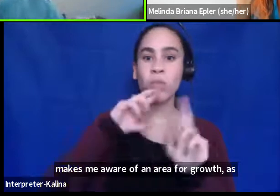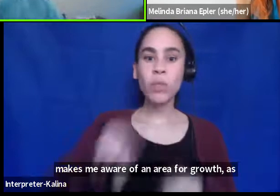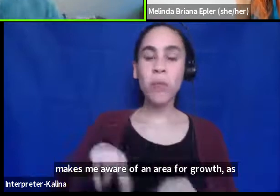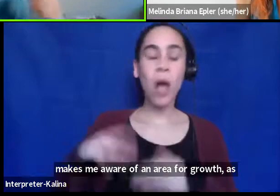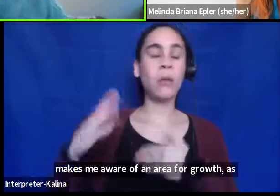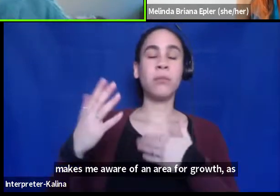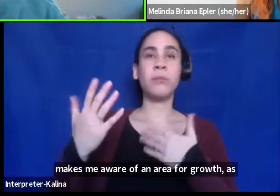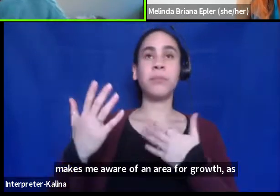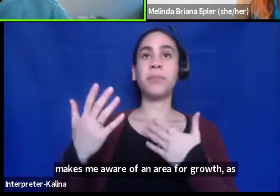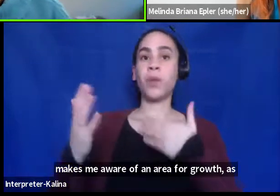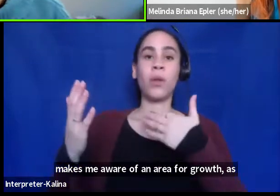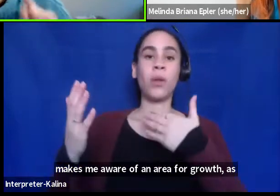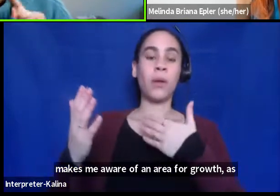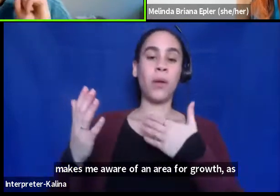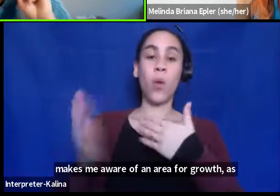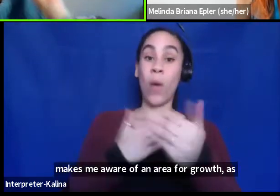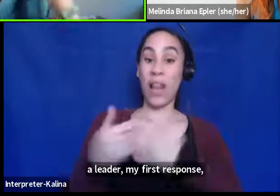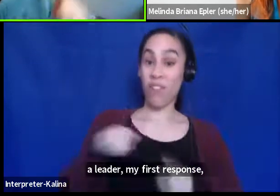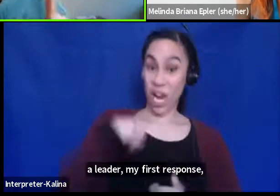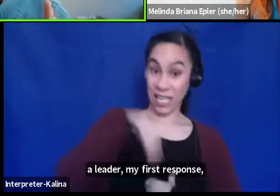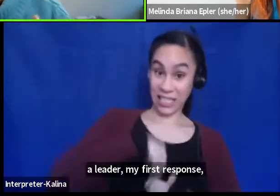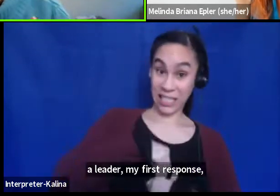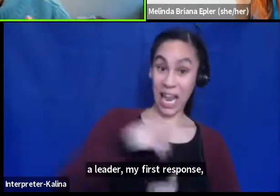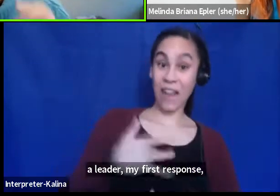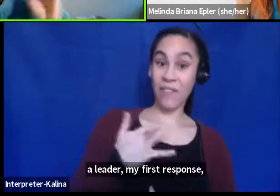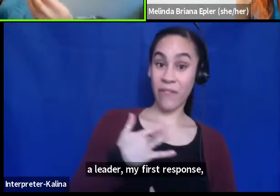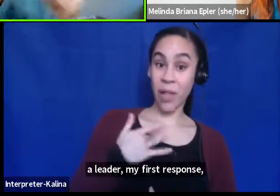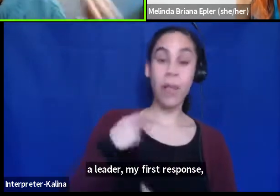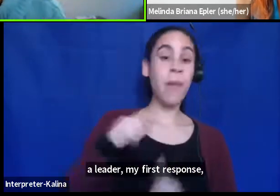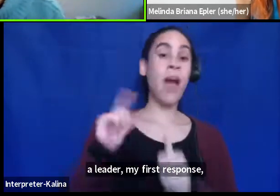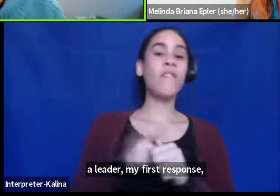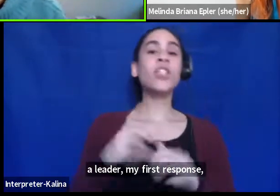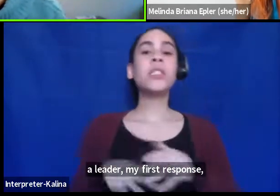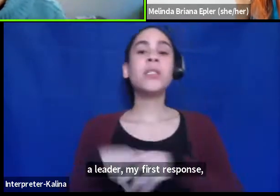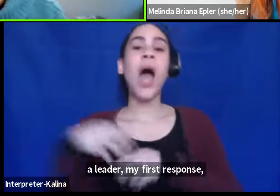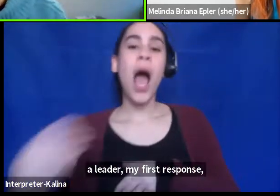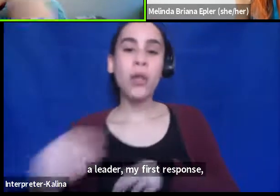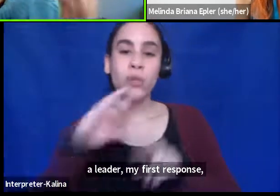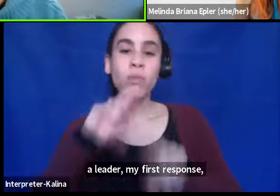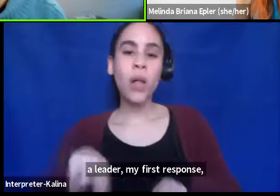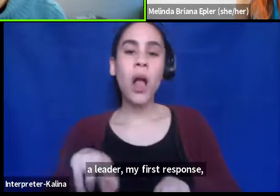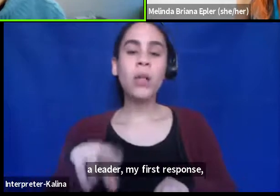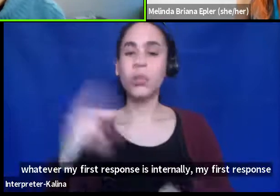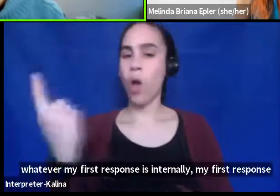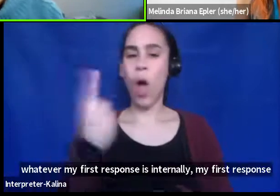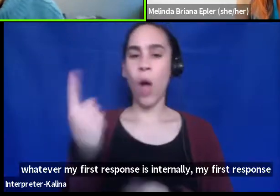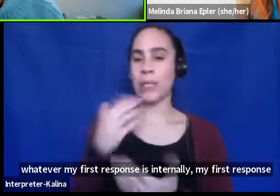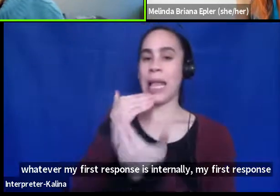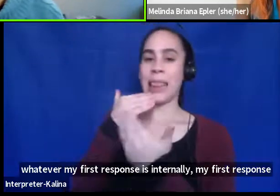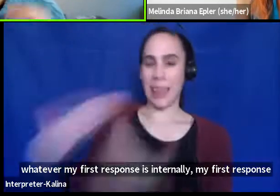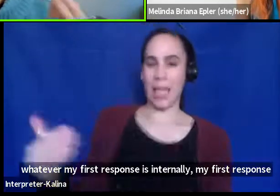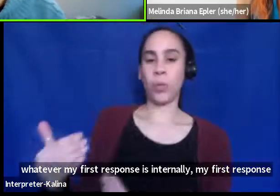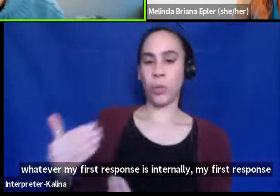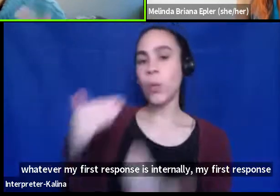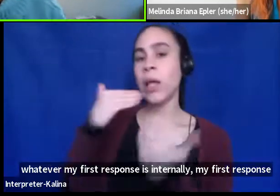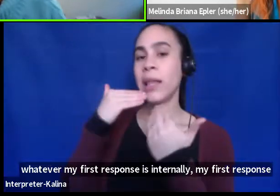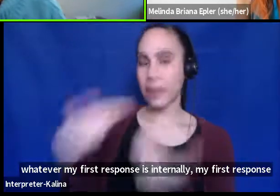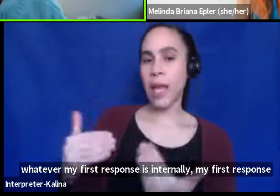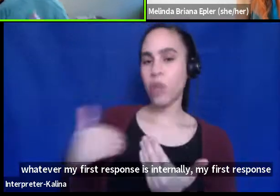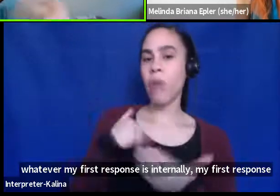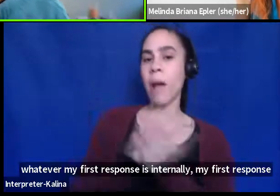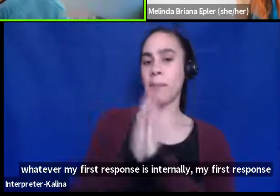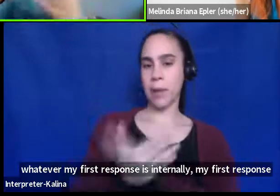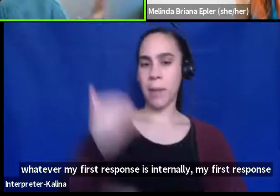first response is internally, my first response externally ought to be thank you. Thank you for making me aware of this. Thank you.